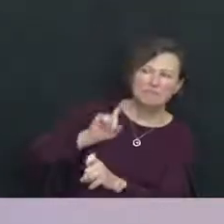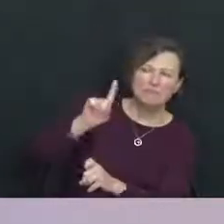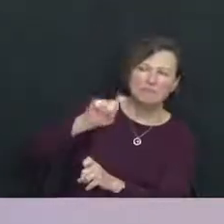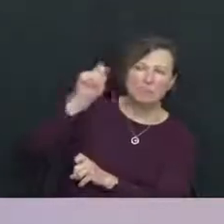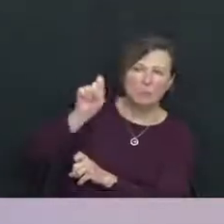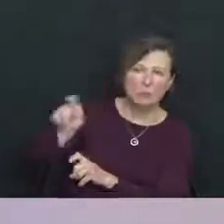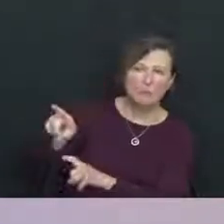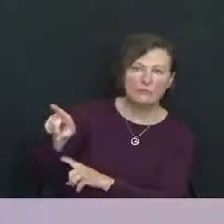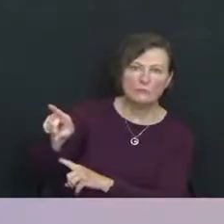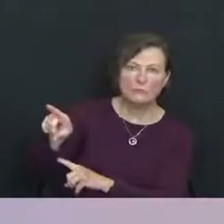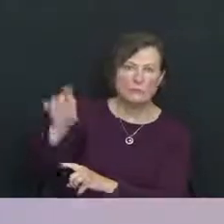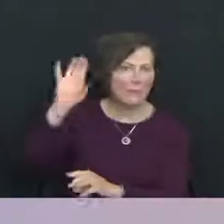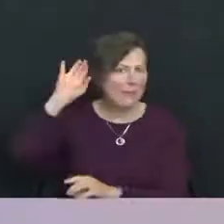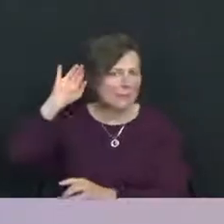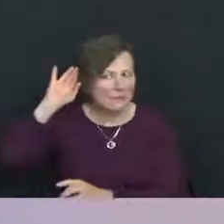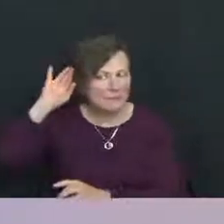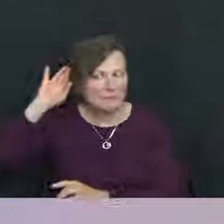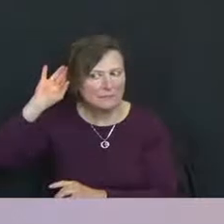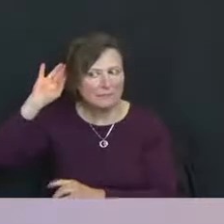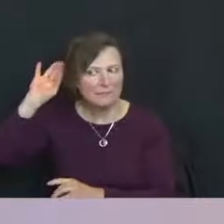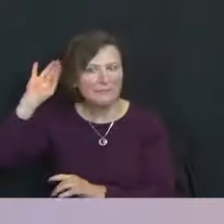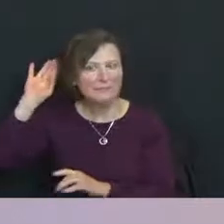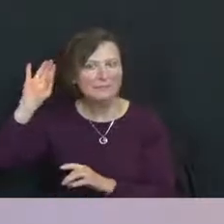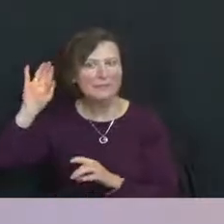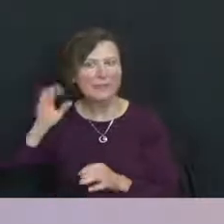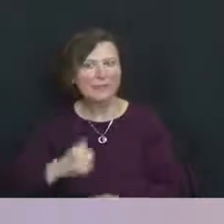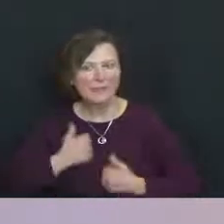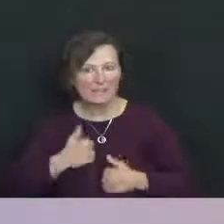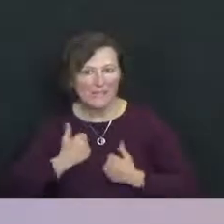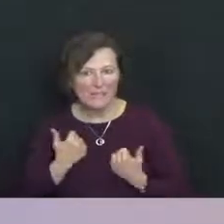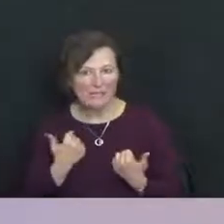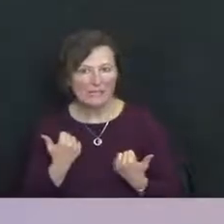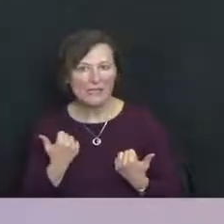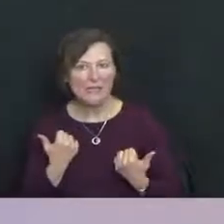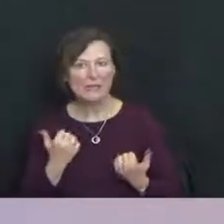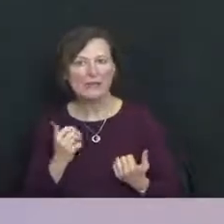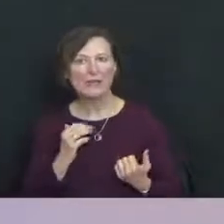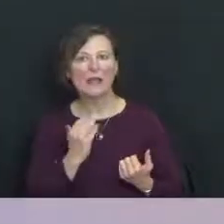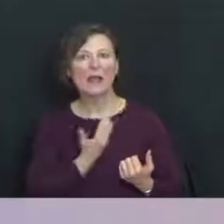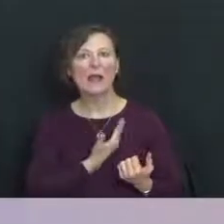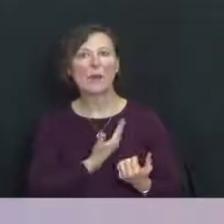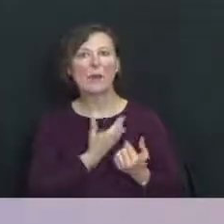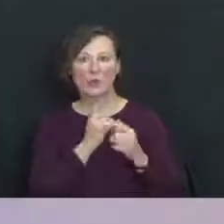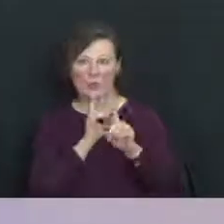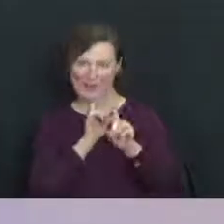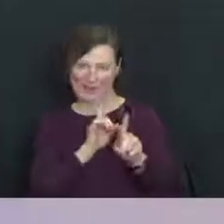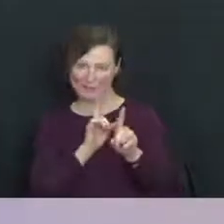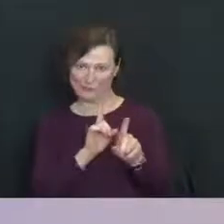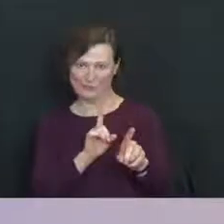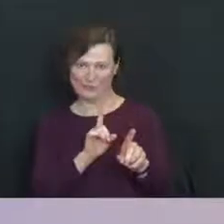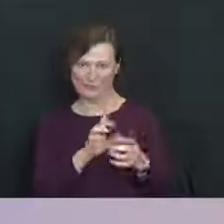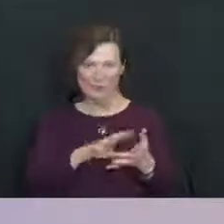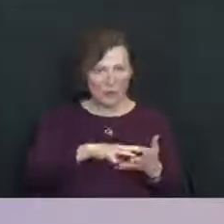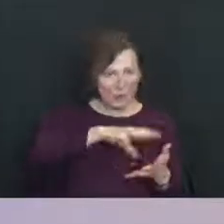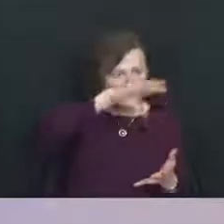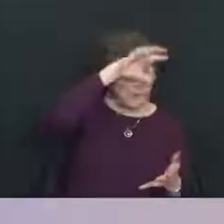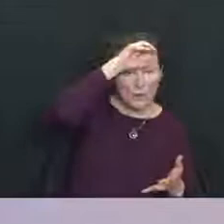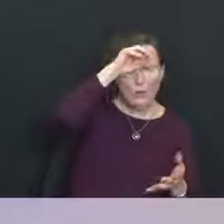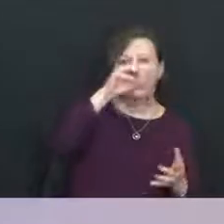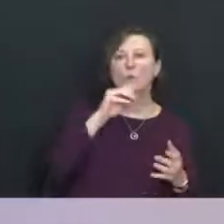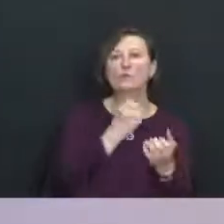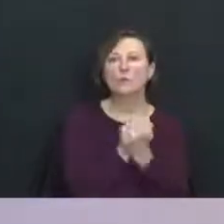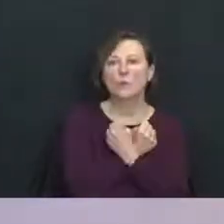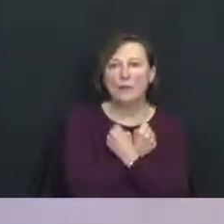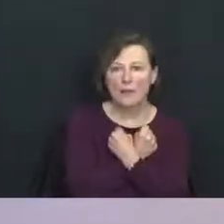questions, listening, living our answers, learning to love